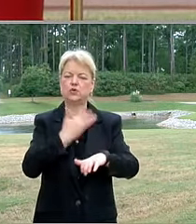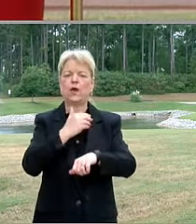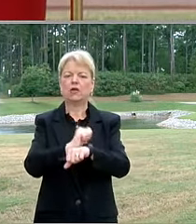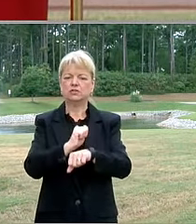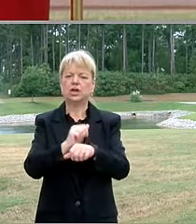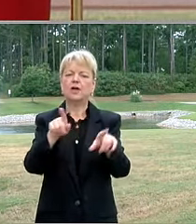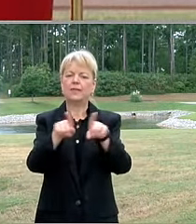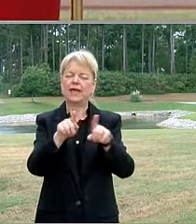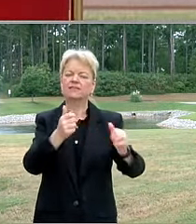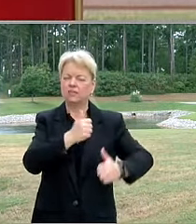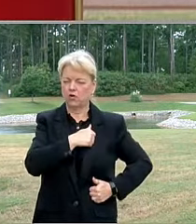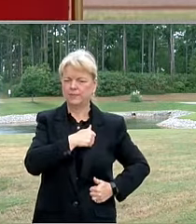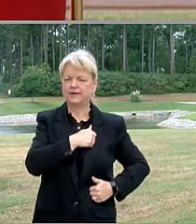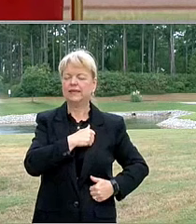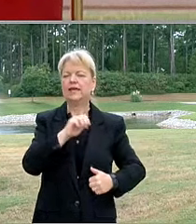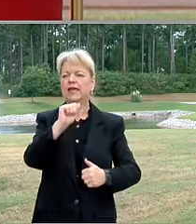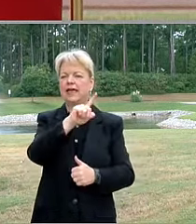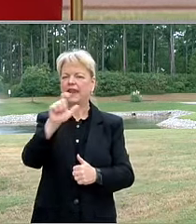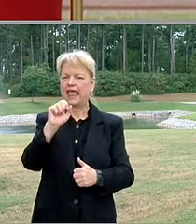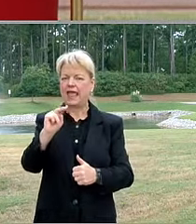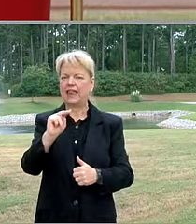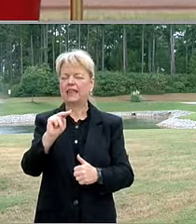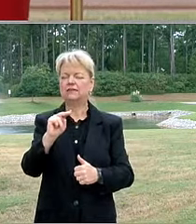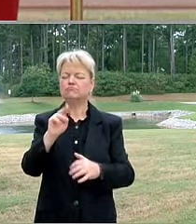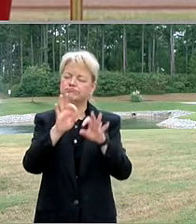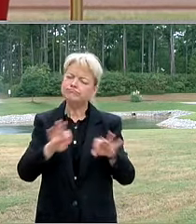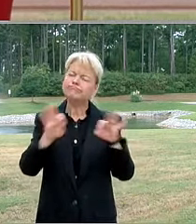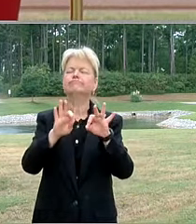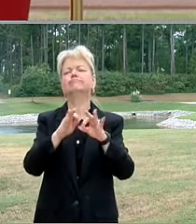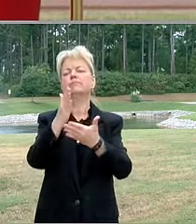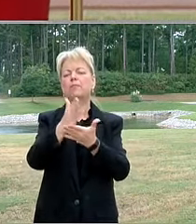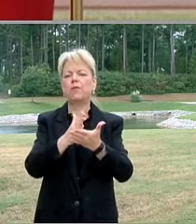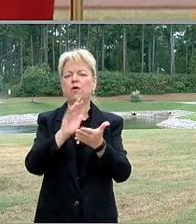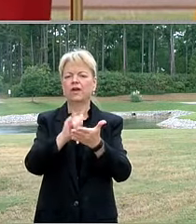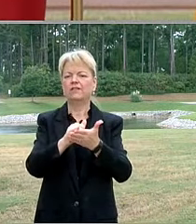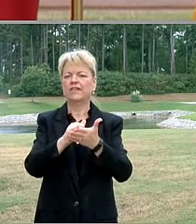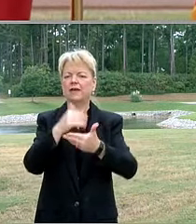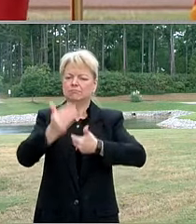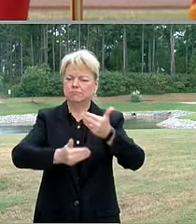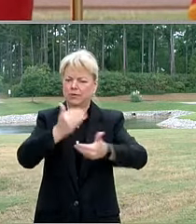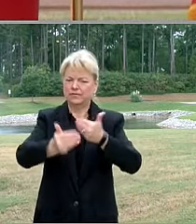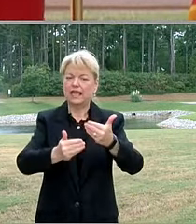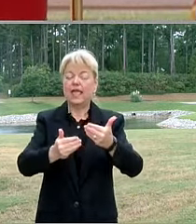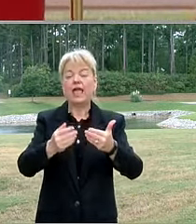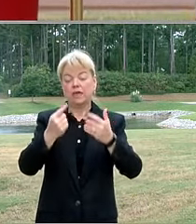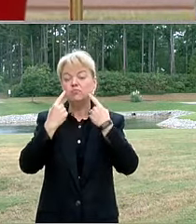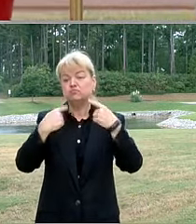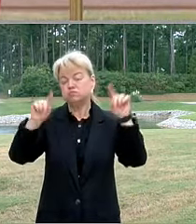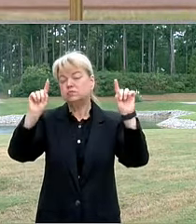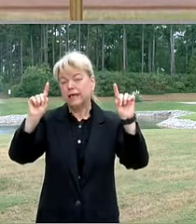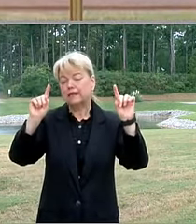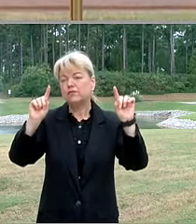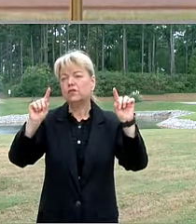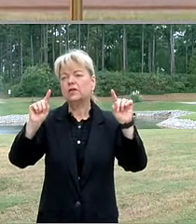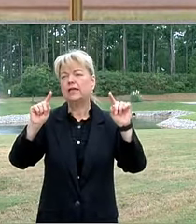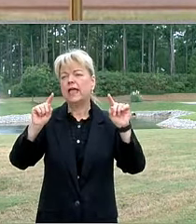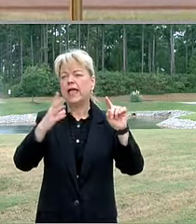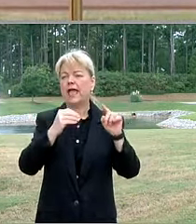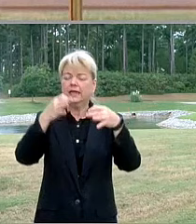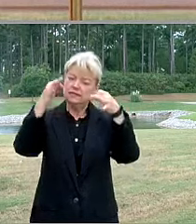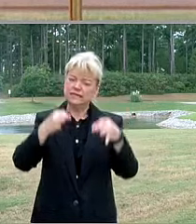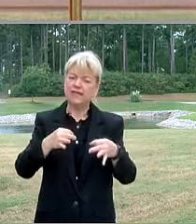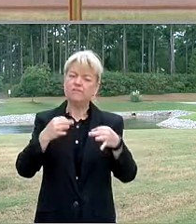army. And Alan was a critical part of that entire process, which actually worked out very, very well and has